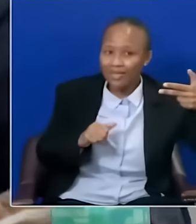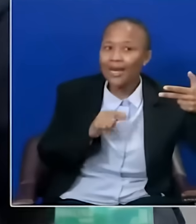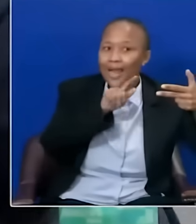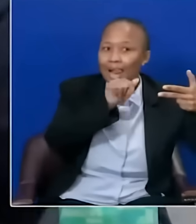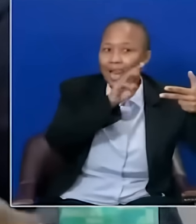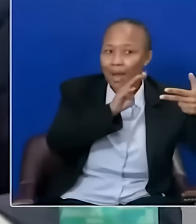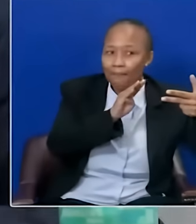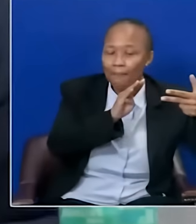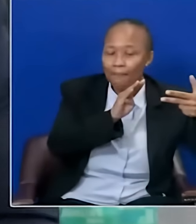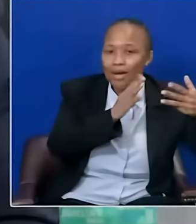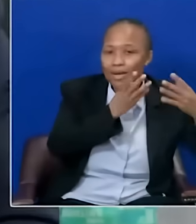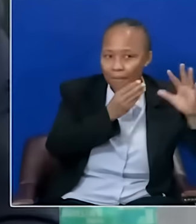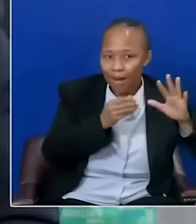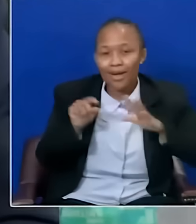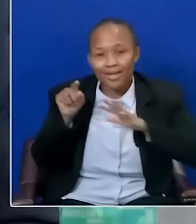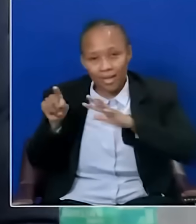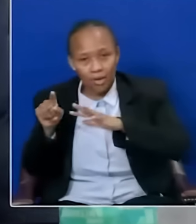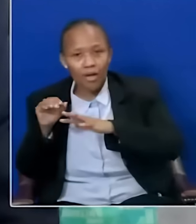the IBIS lab number.